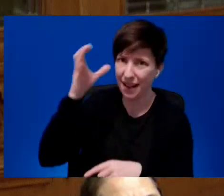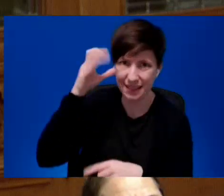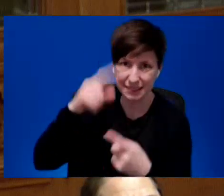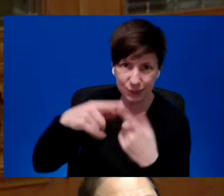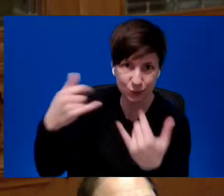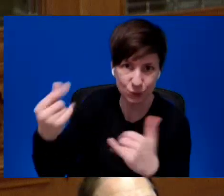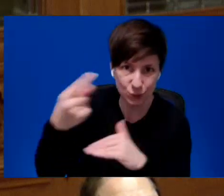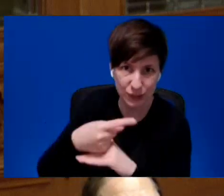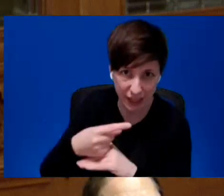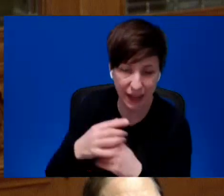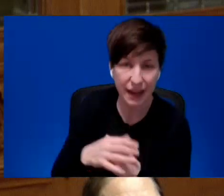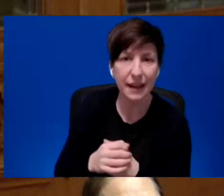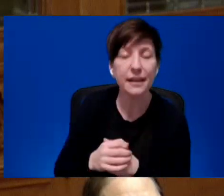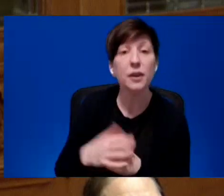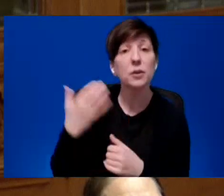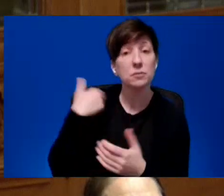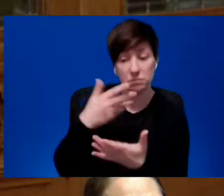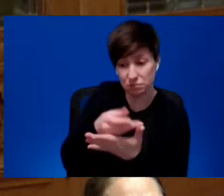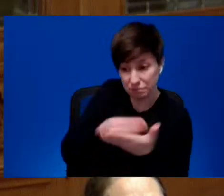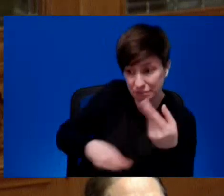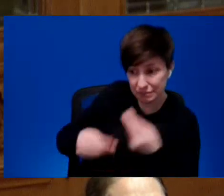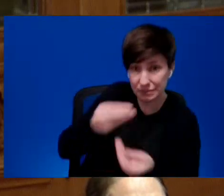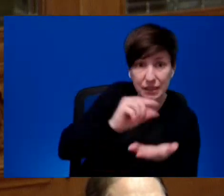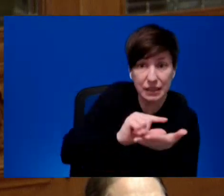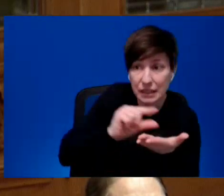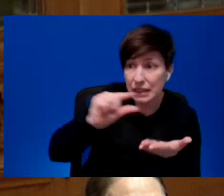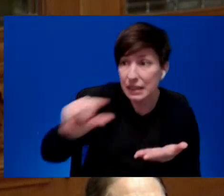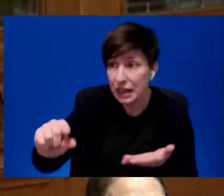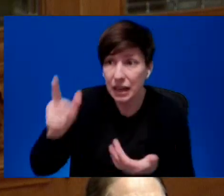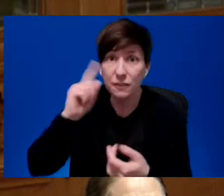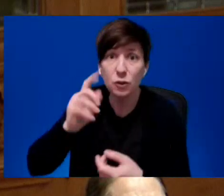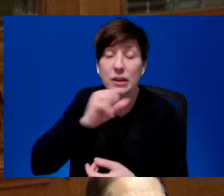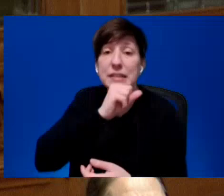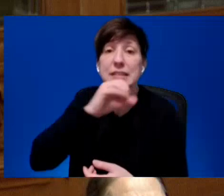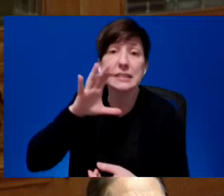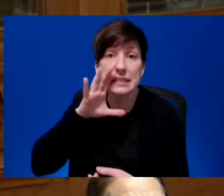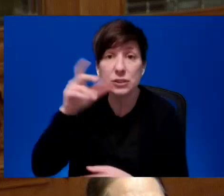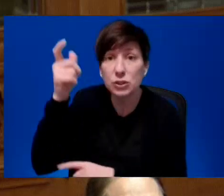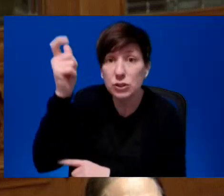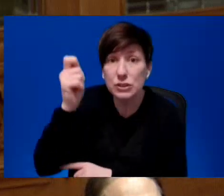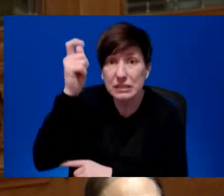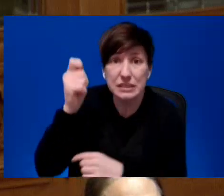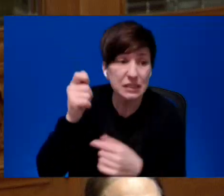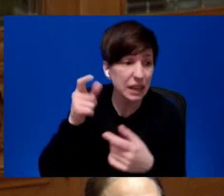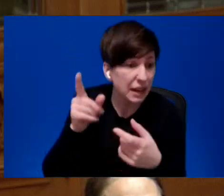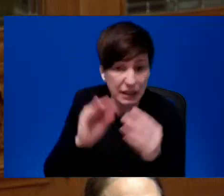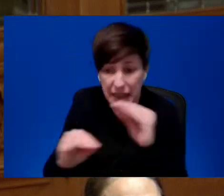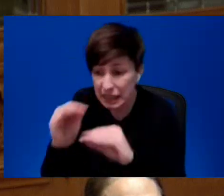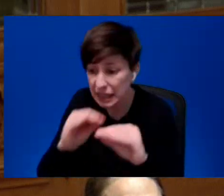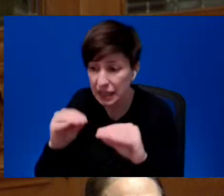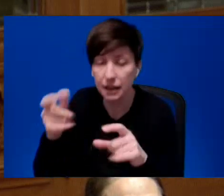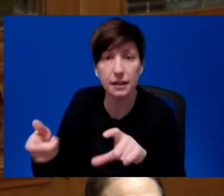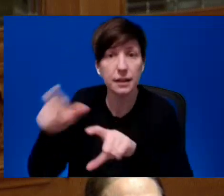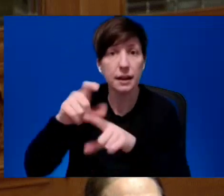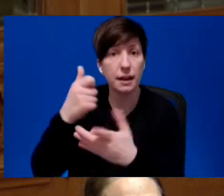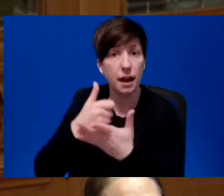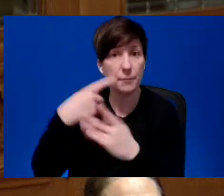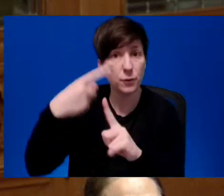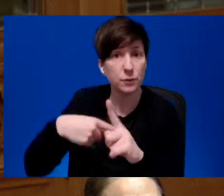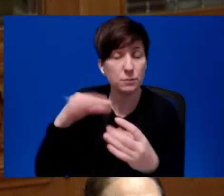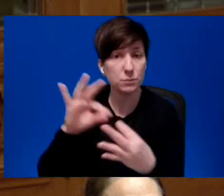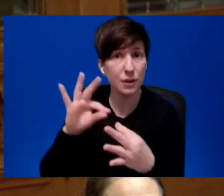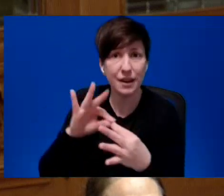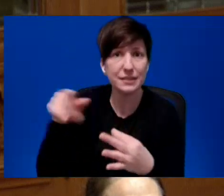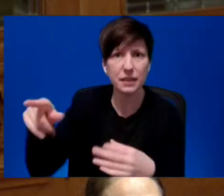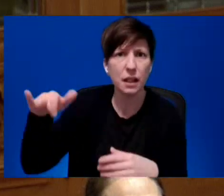rent subsidies to struggling seniors have gone unspent. In 2022-23, BC's housing rental assistance